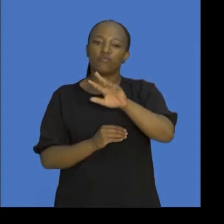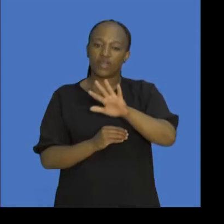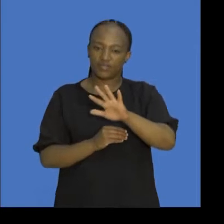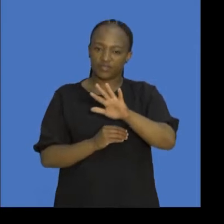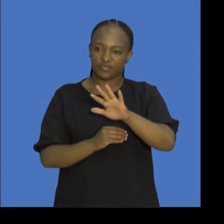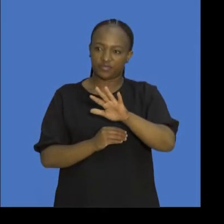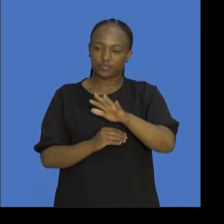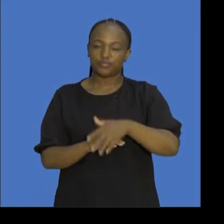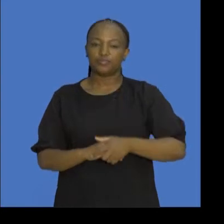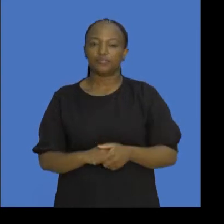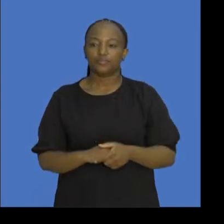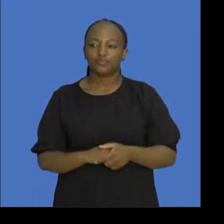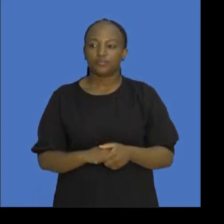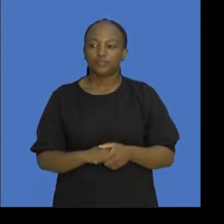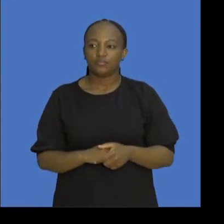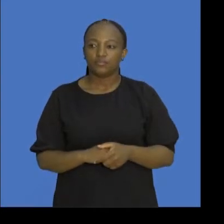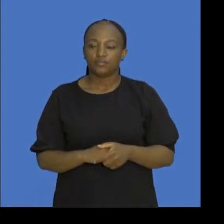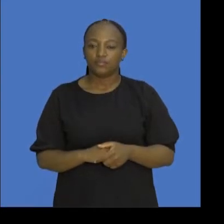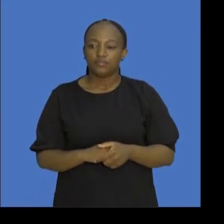925. Are we together?